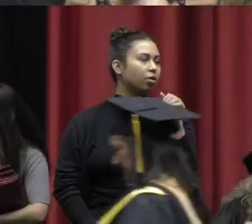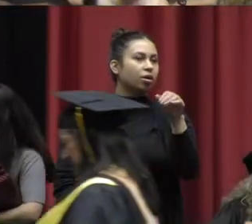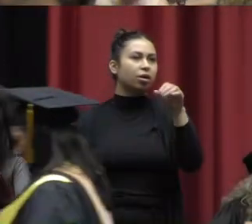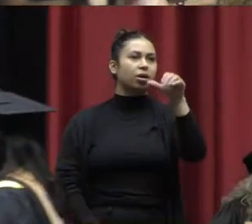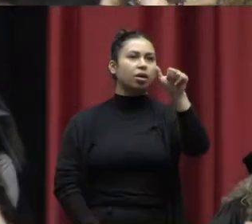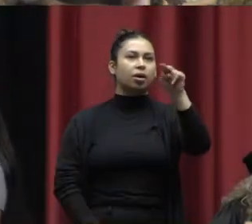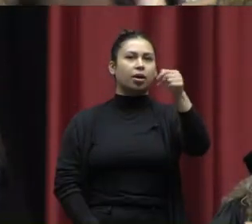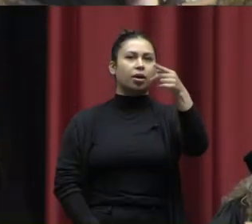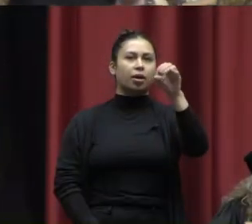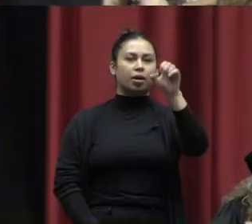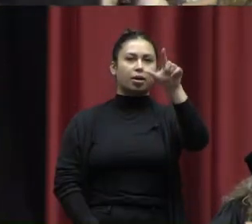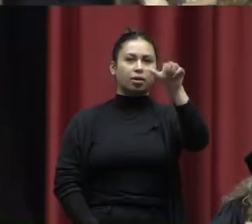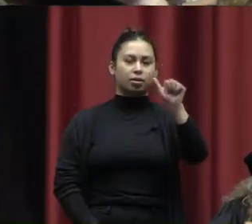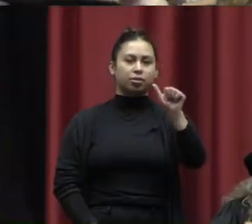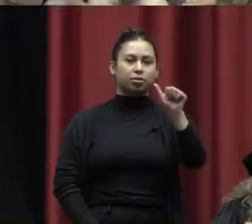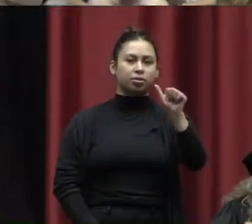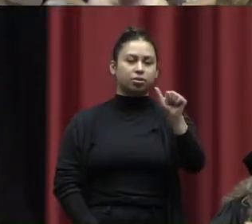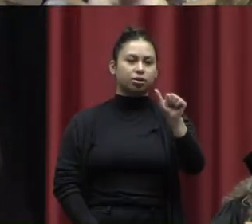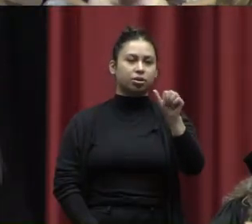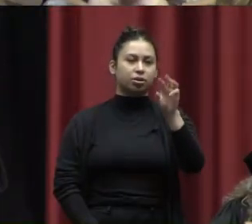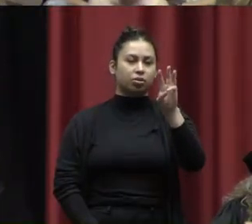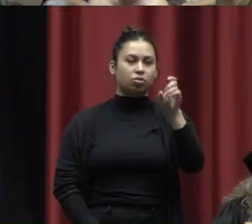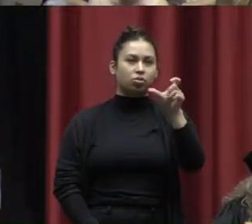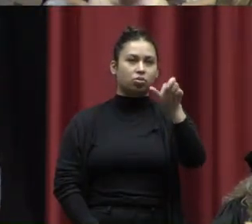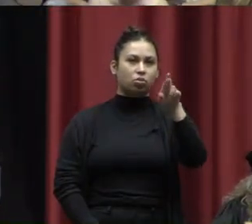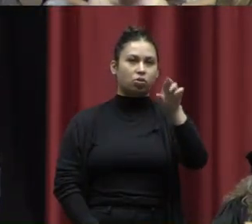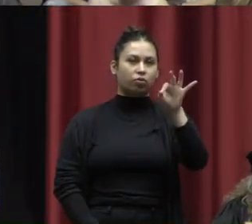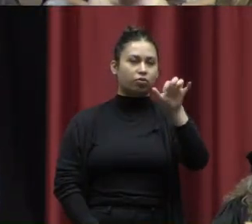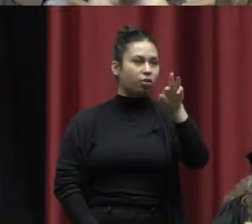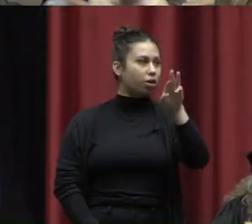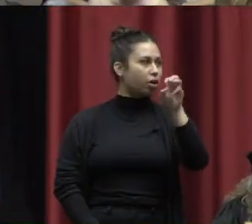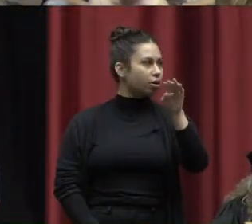Andrea Werecki.